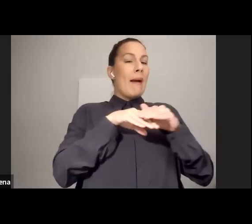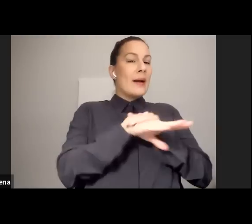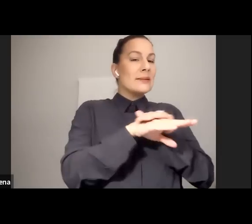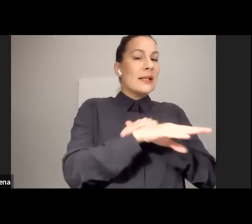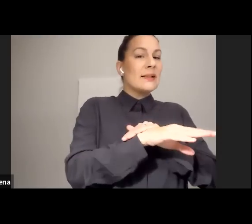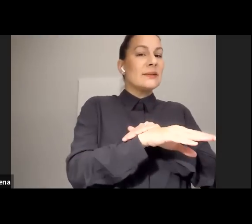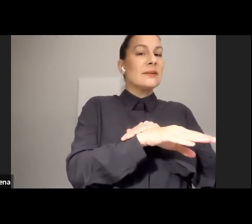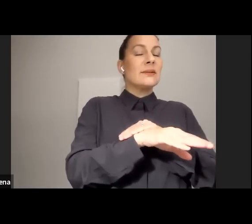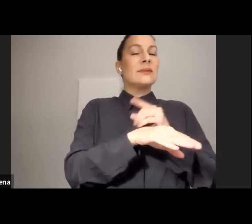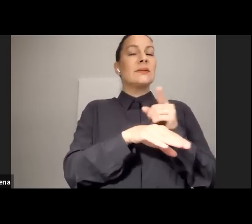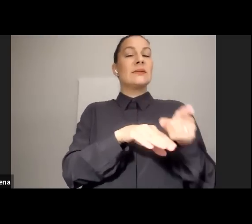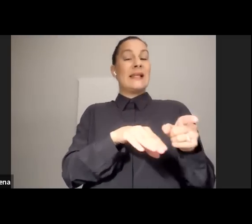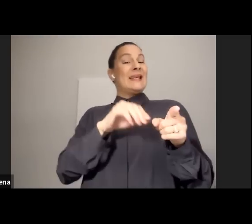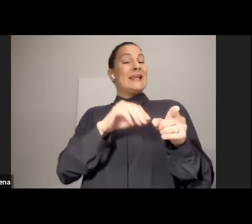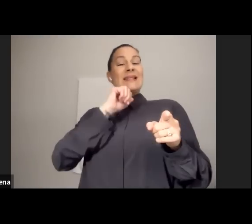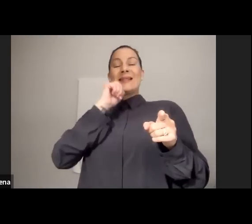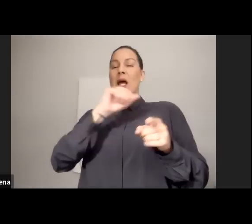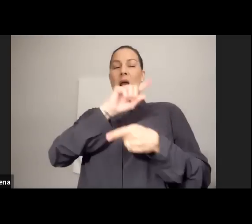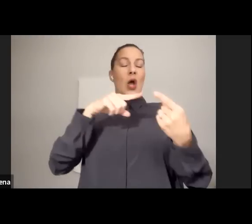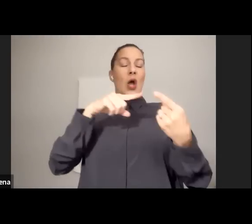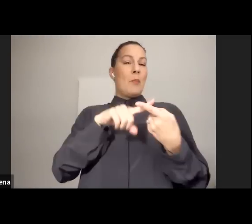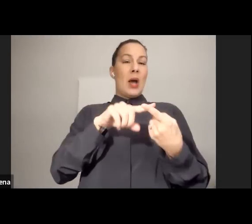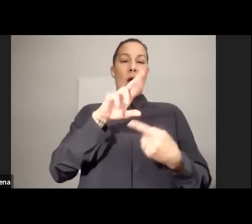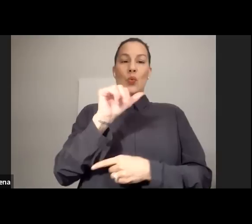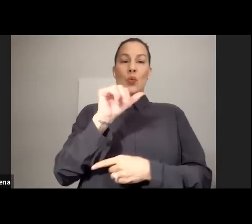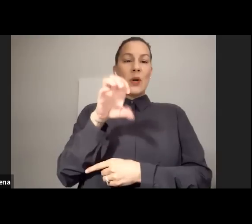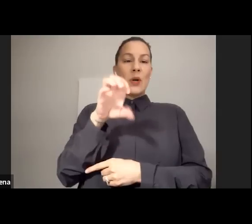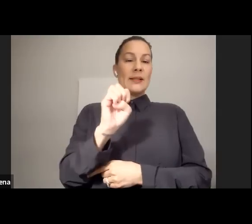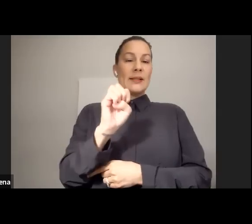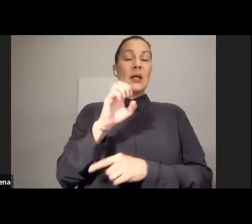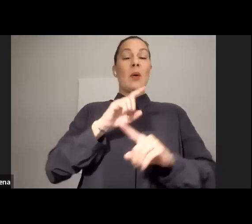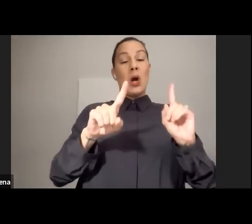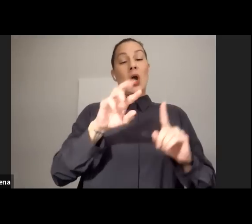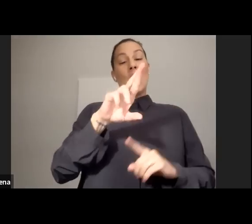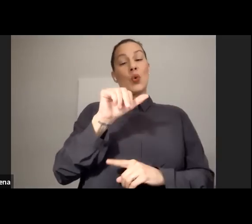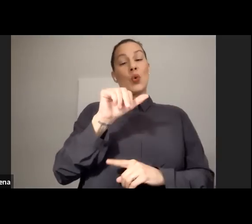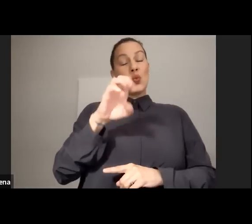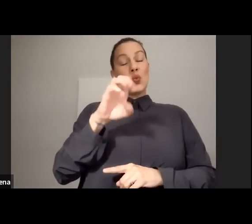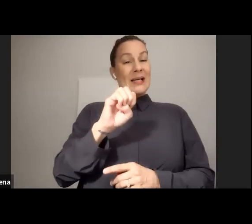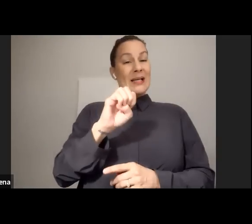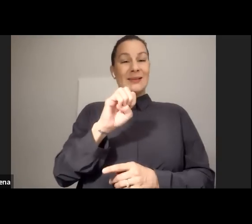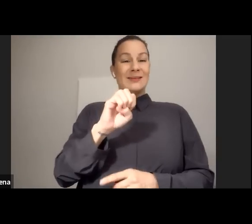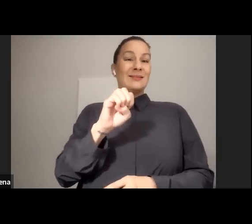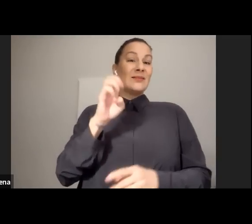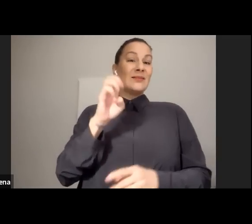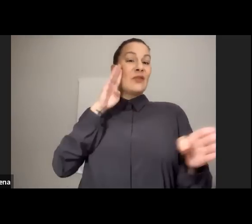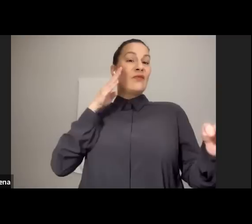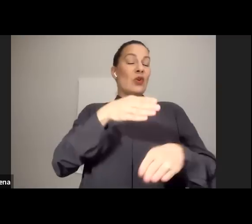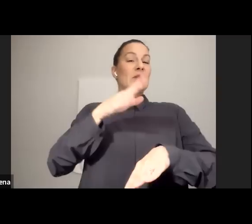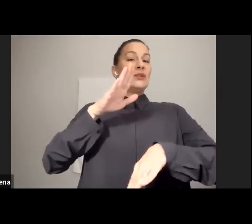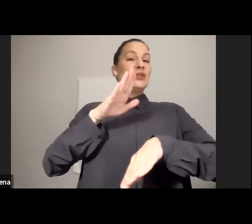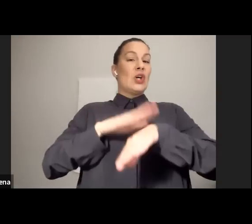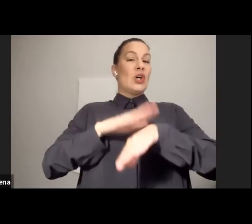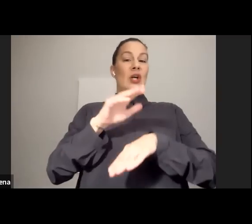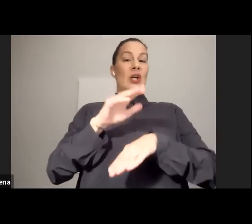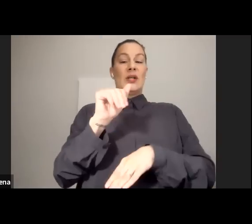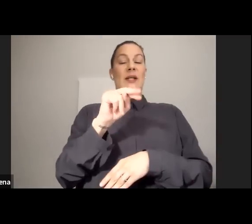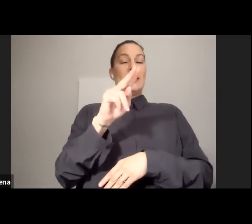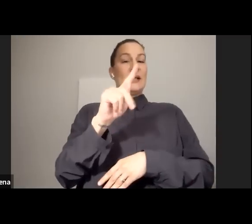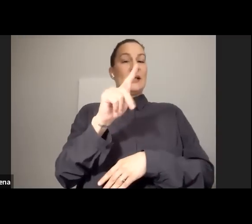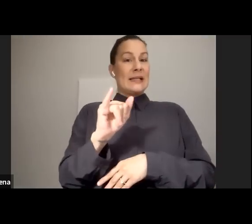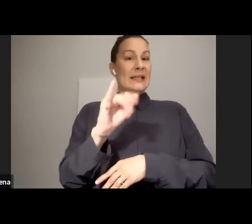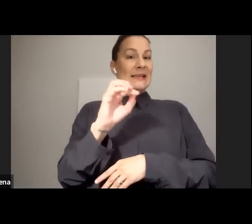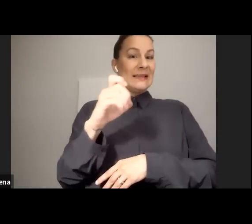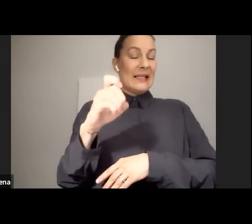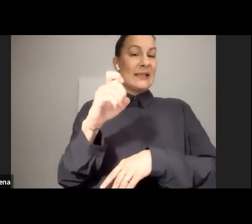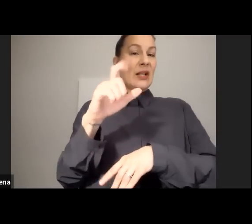about race. But race is at the center of anti-sex work law and policy, and our movement is built on a legacy of Black and